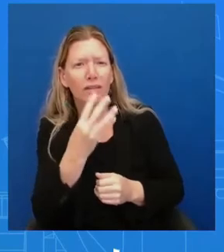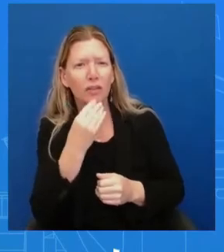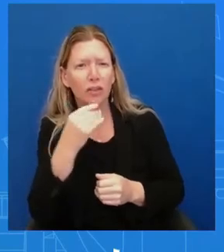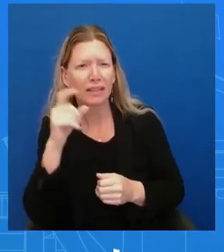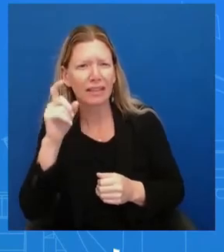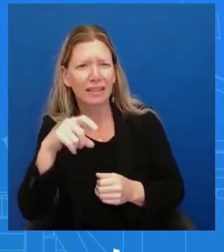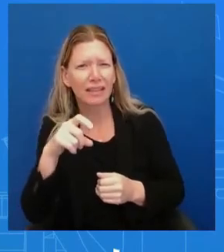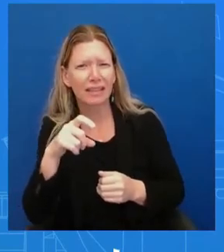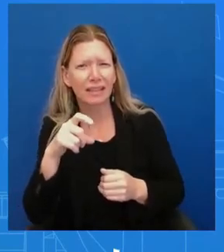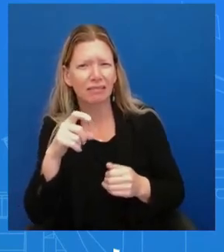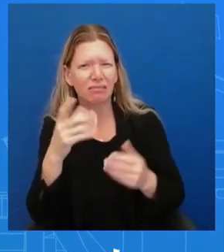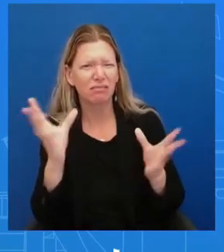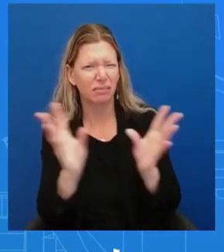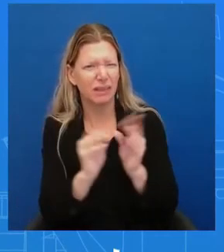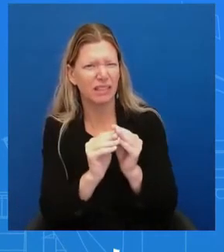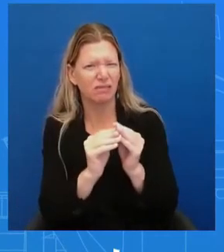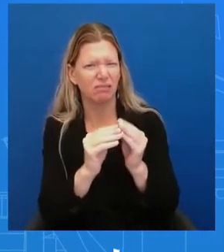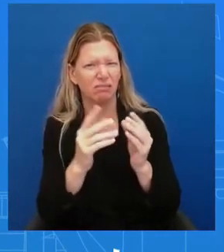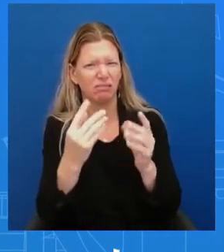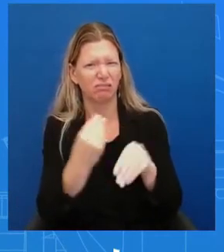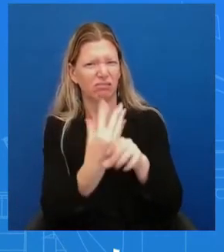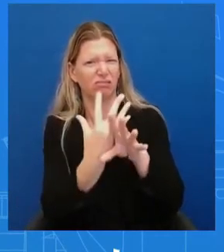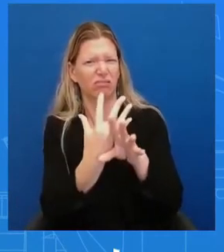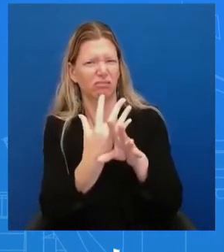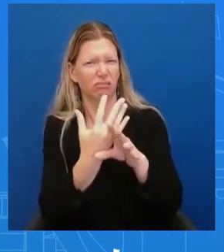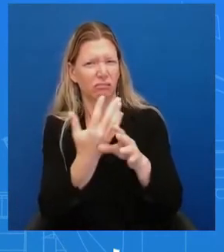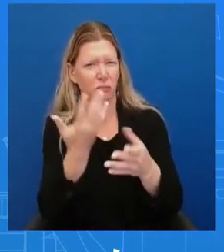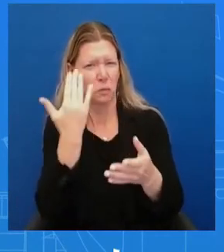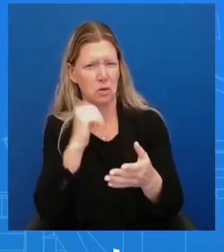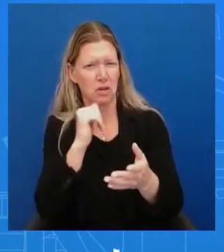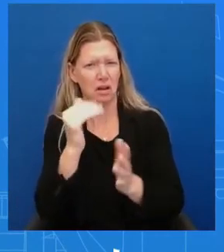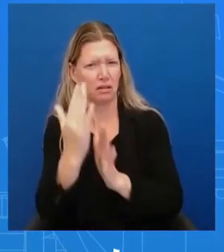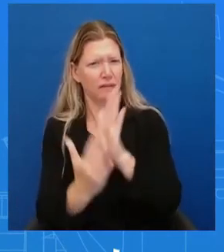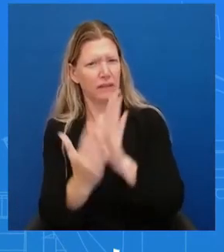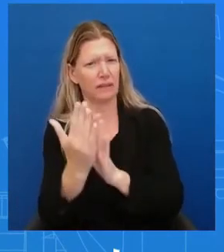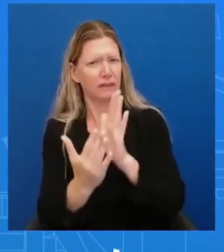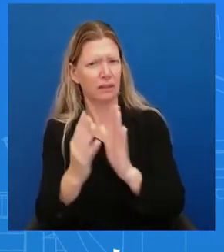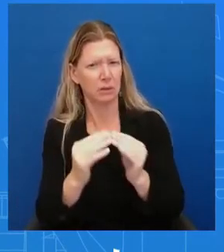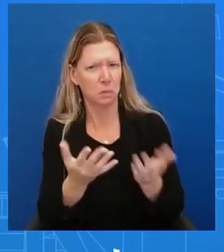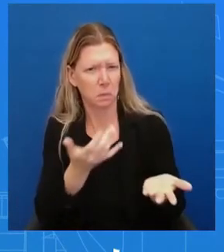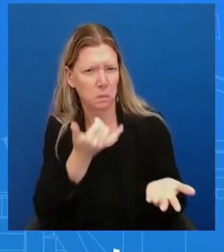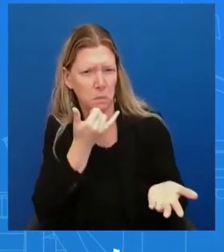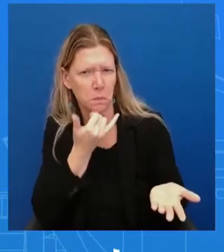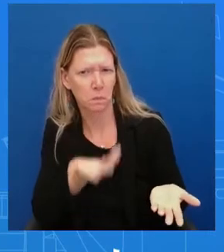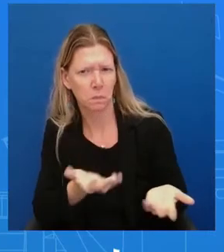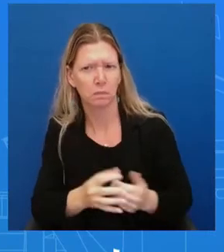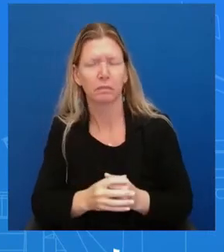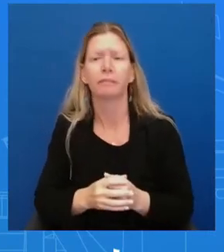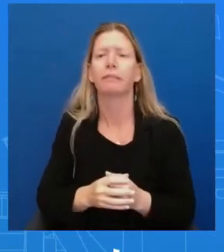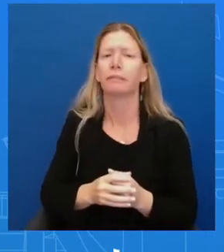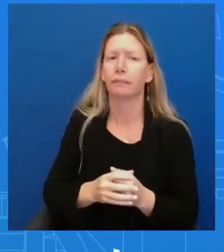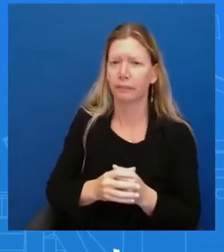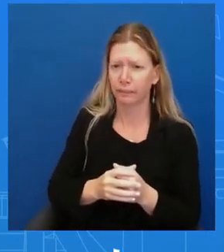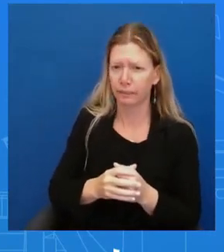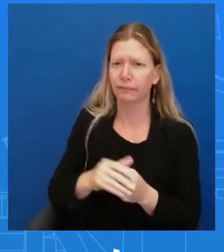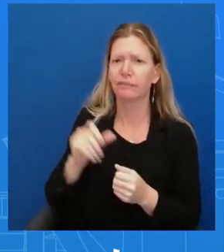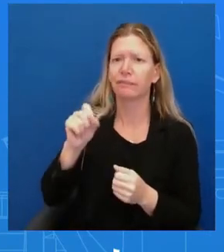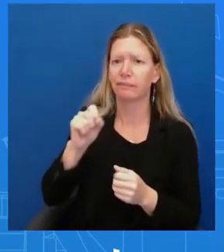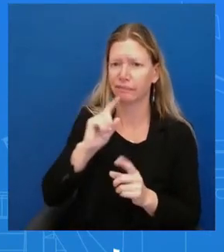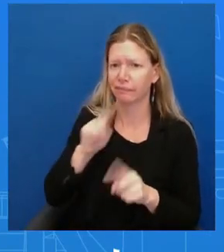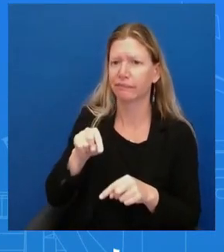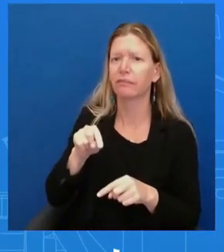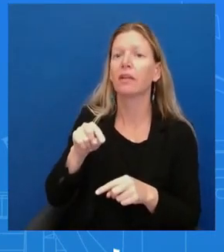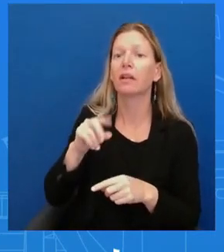I can confirm that there is a virtual meeting happening today with both U.S. officials, Israeli officials,